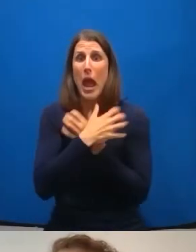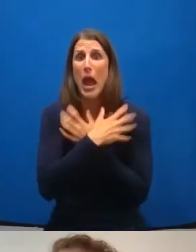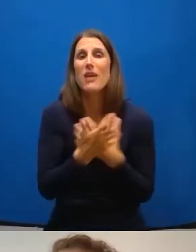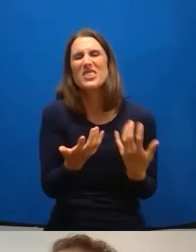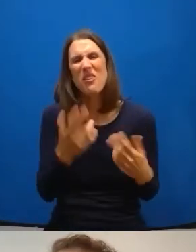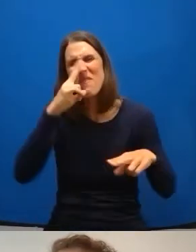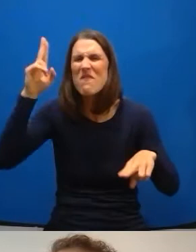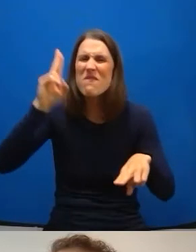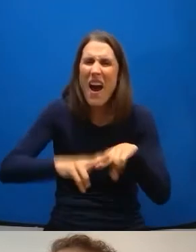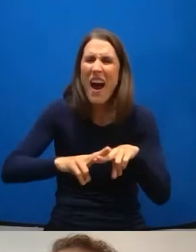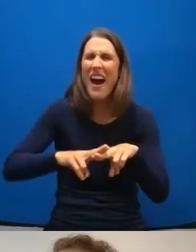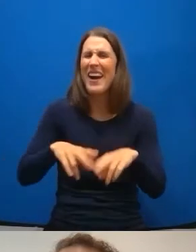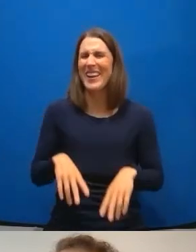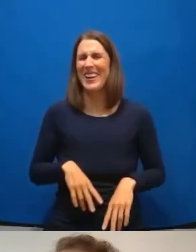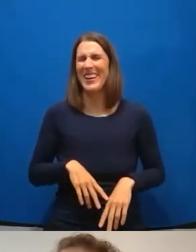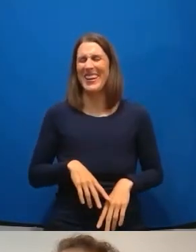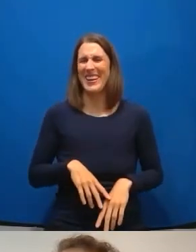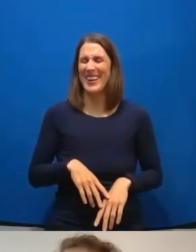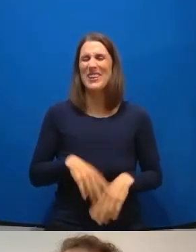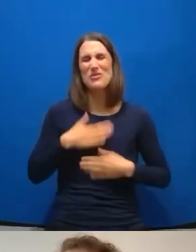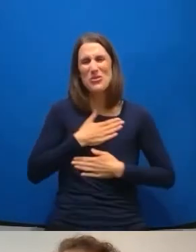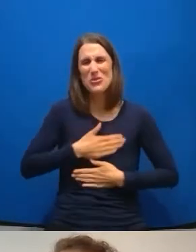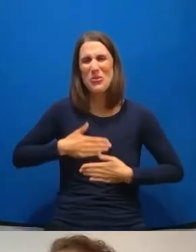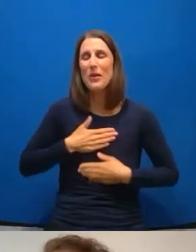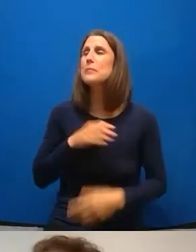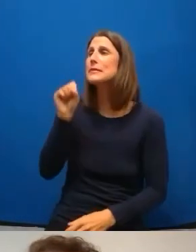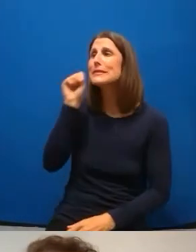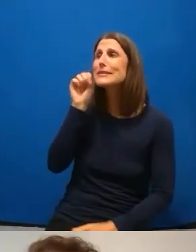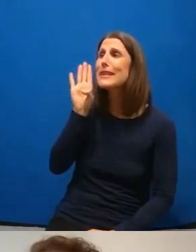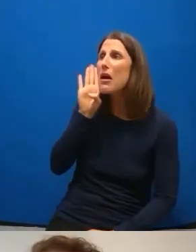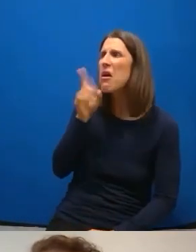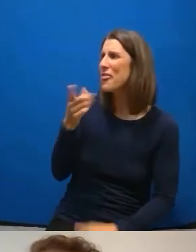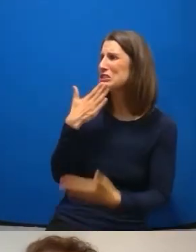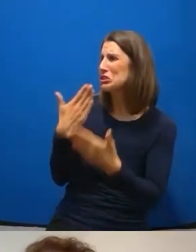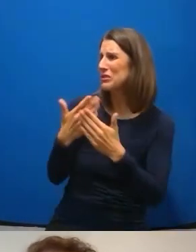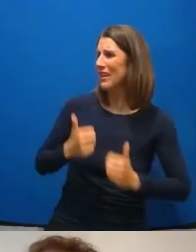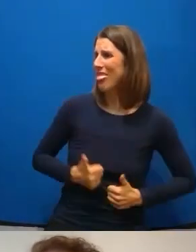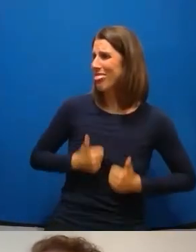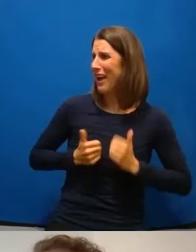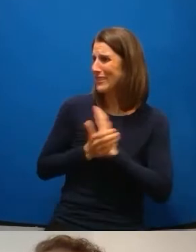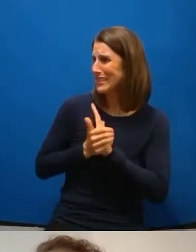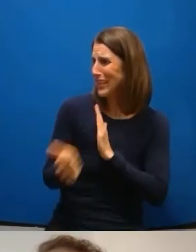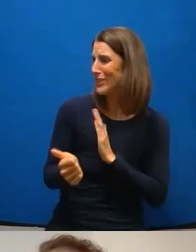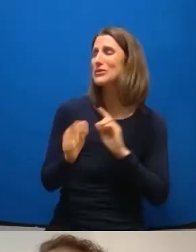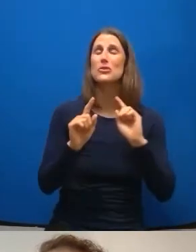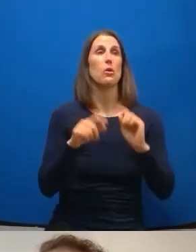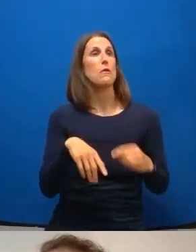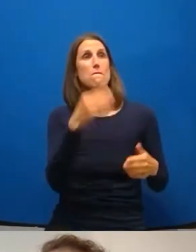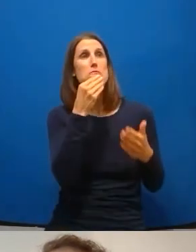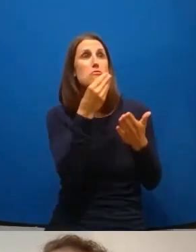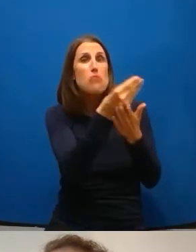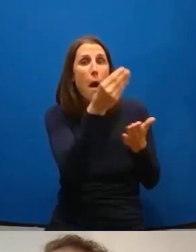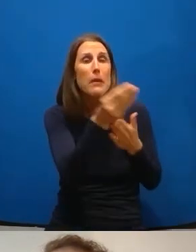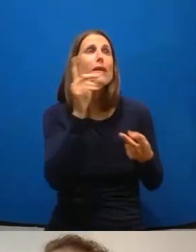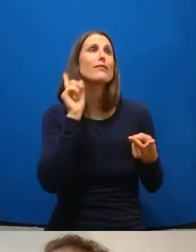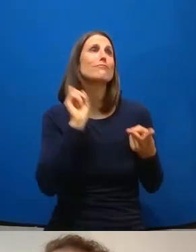to incorporate some life skills into a virtual field trip, all the grocery store and what they're purchasing, and then maybe even some cooking. That's